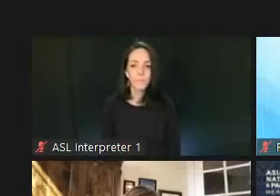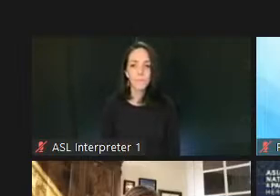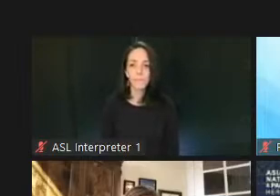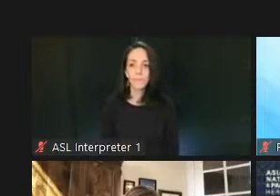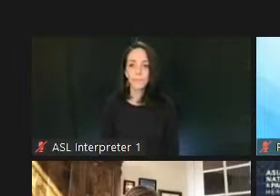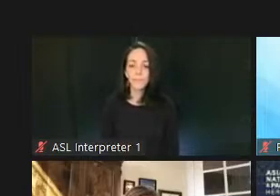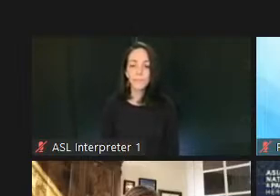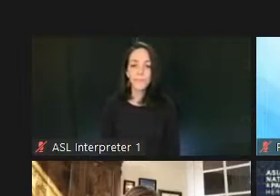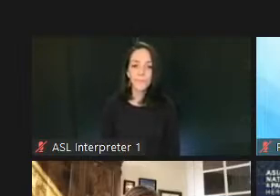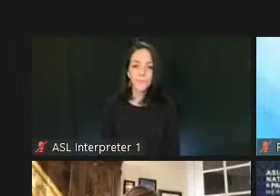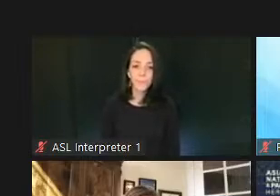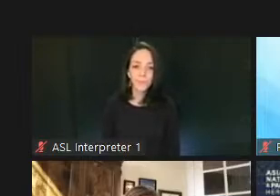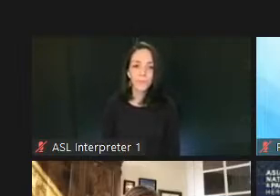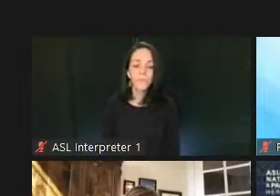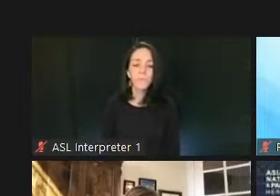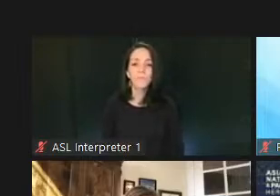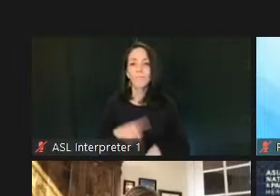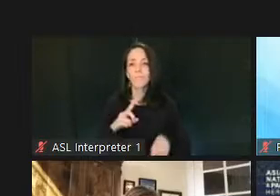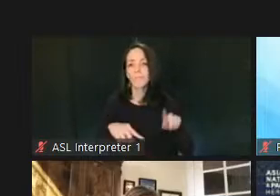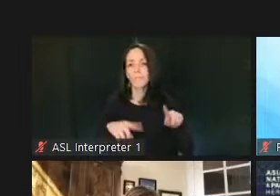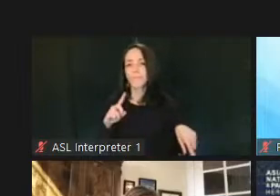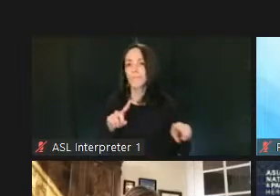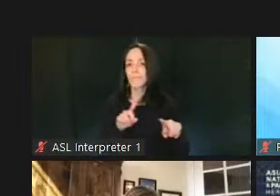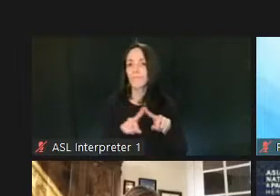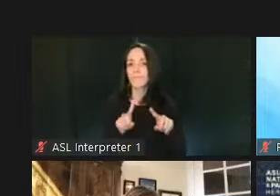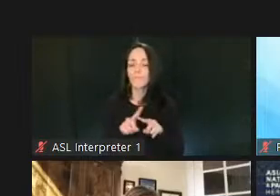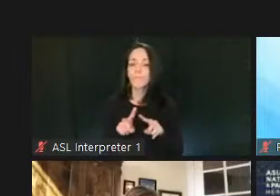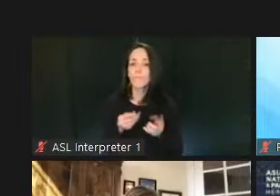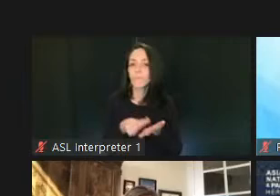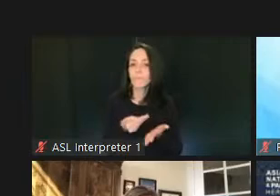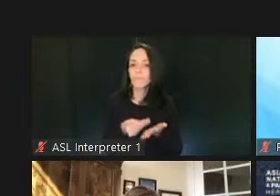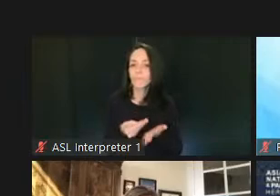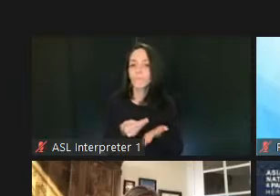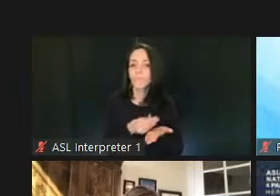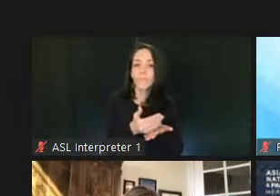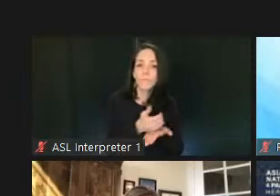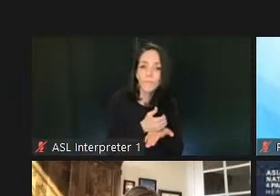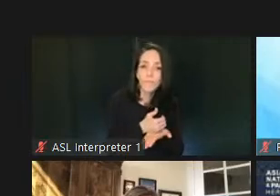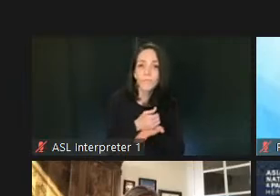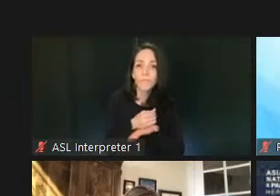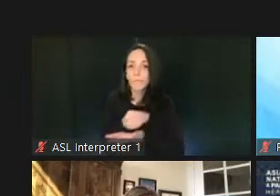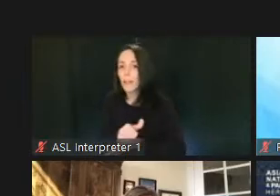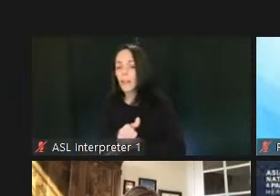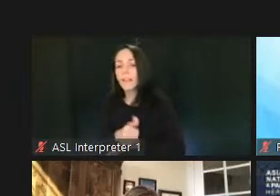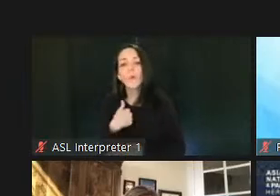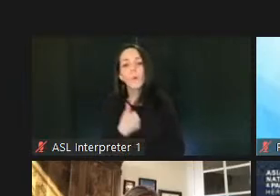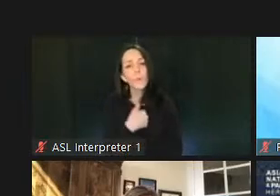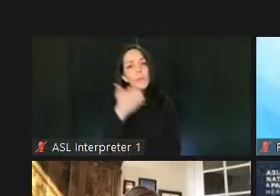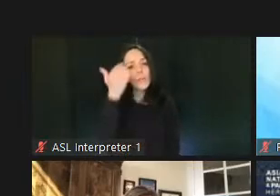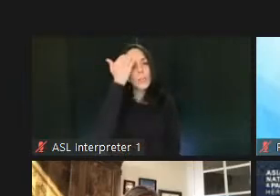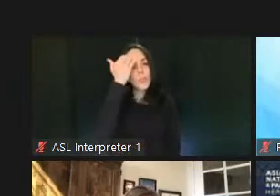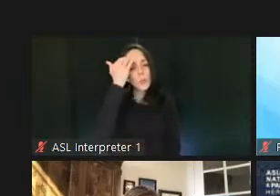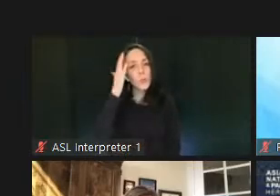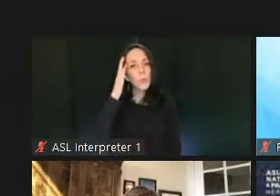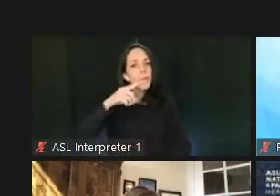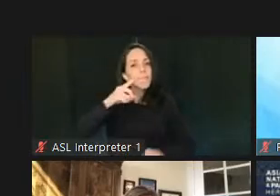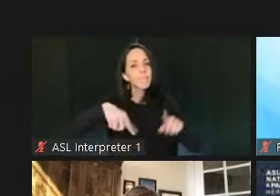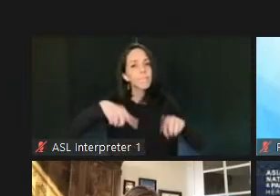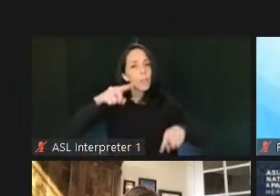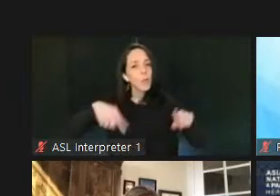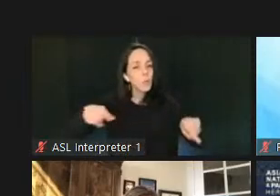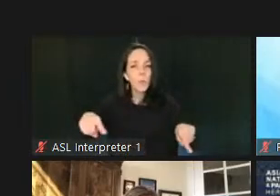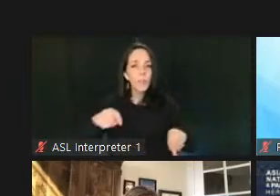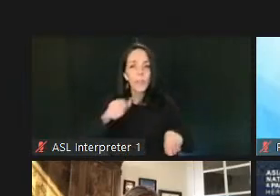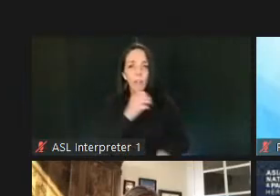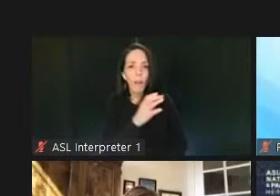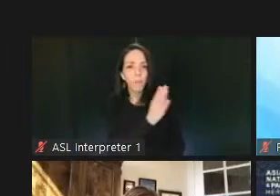The mix of revenues, it was always intended and known that it would vary over time as the development goes through